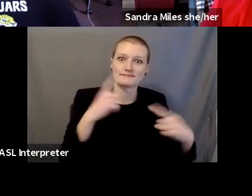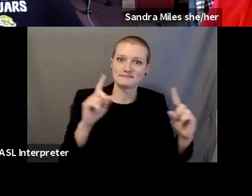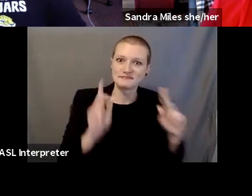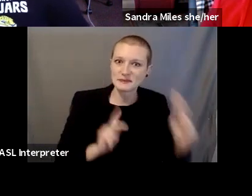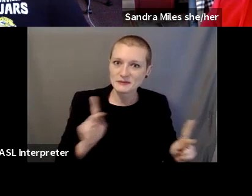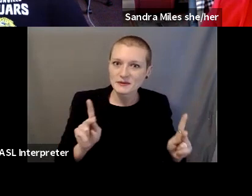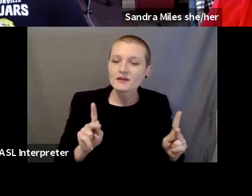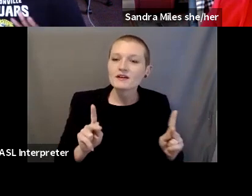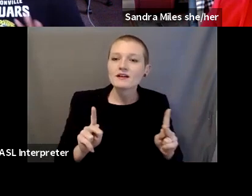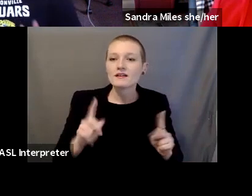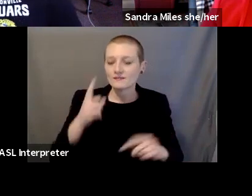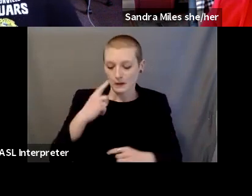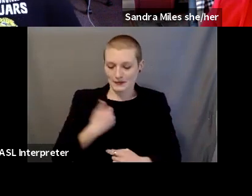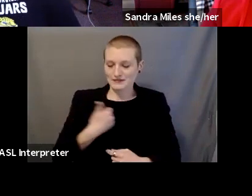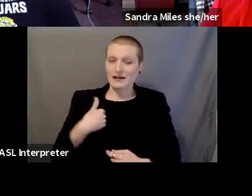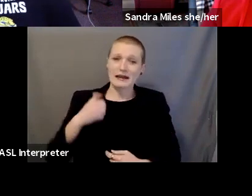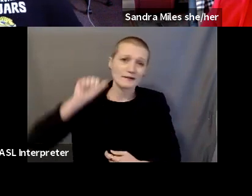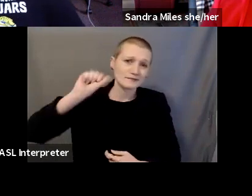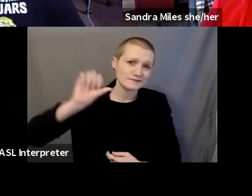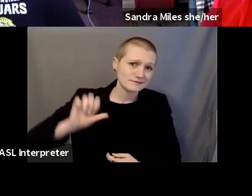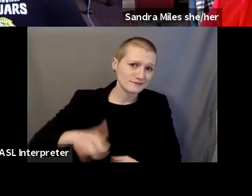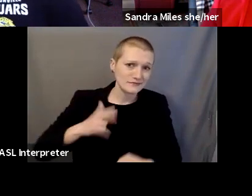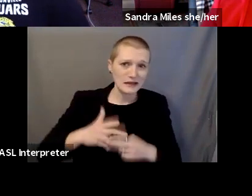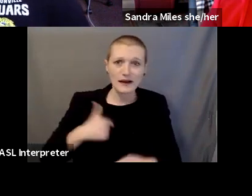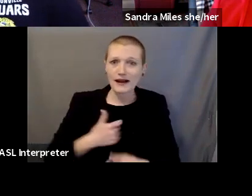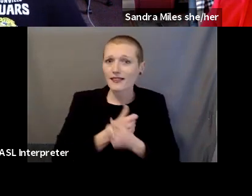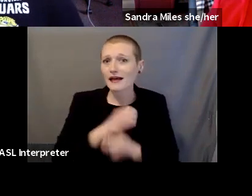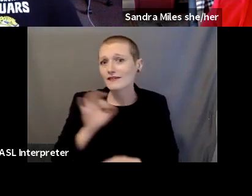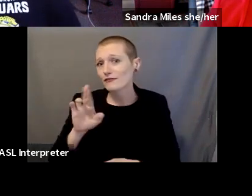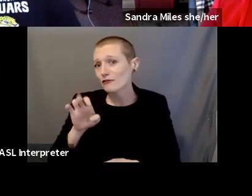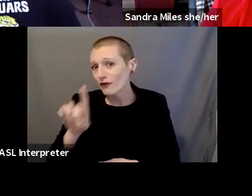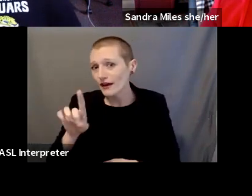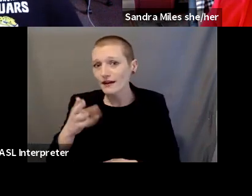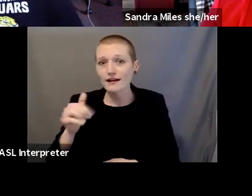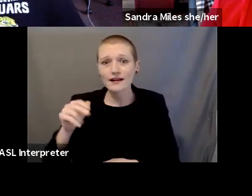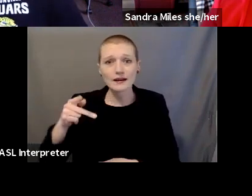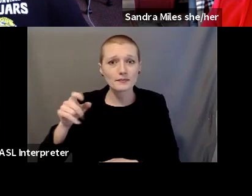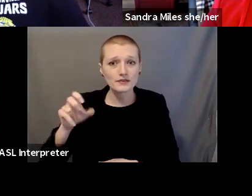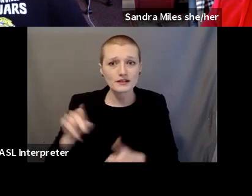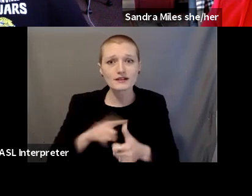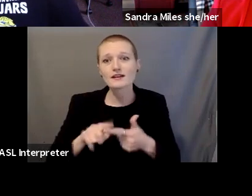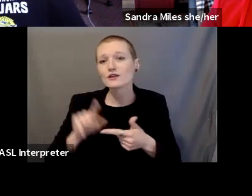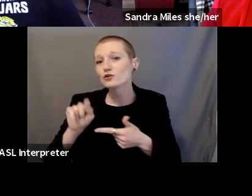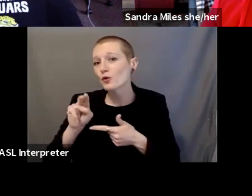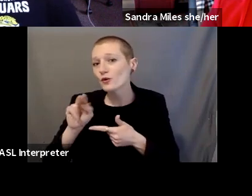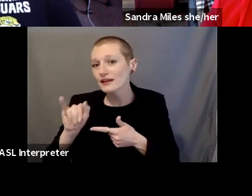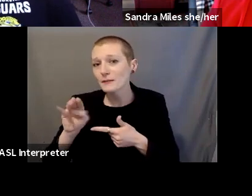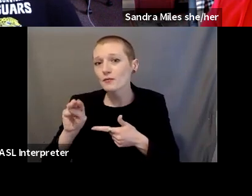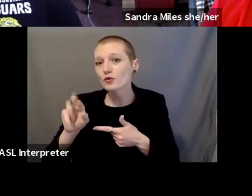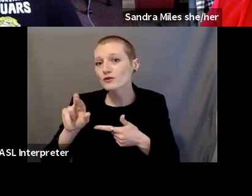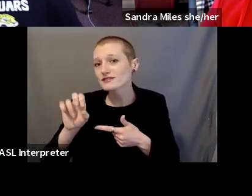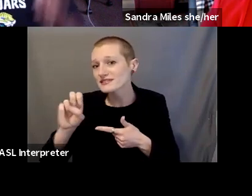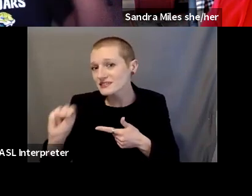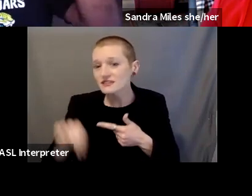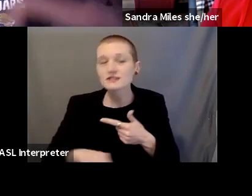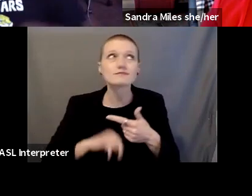me, I can throw out some names. I love Fred Hampton, you know, Toni Morrison. I